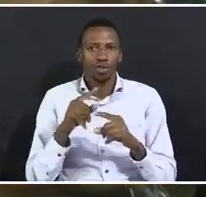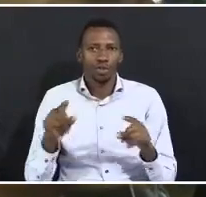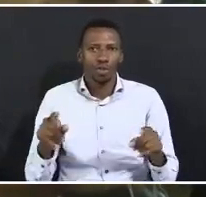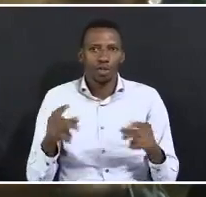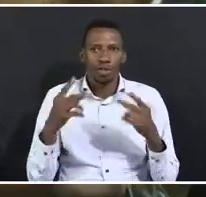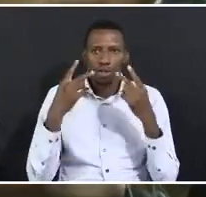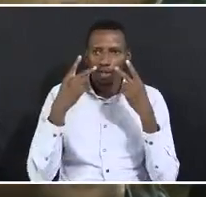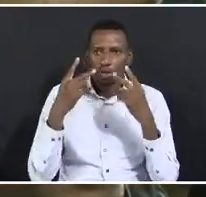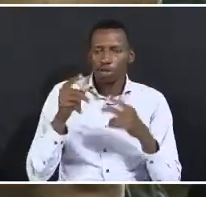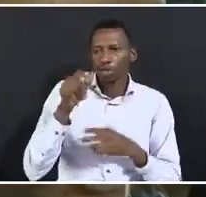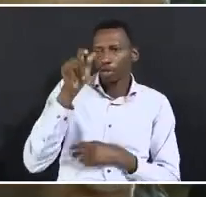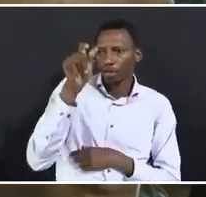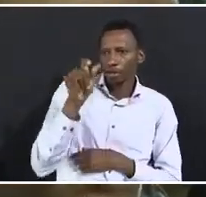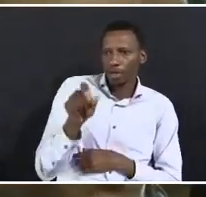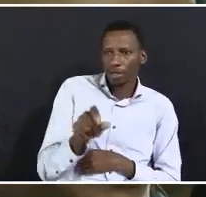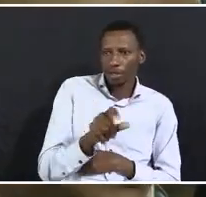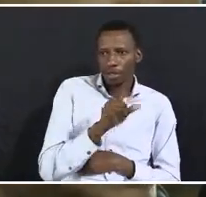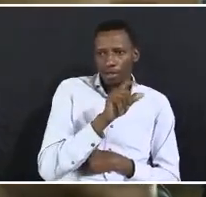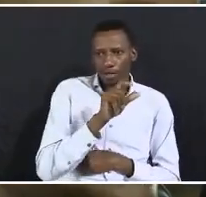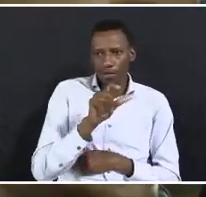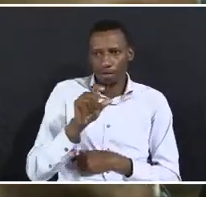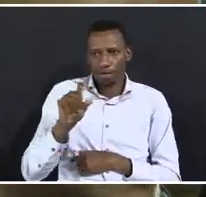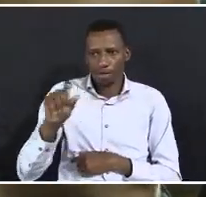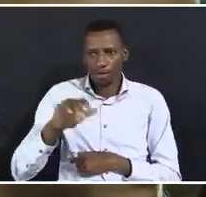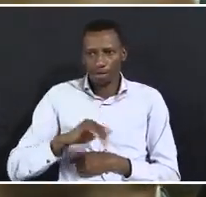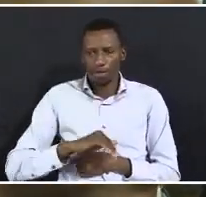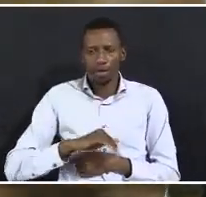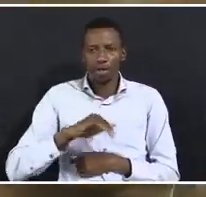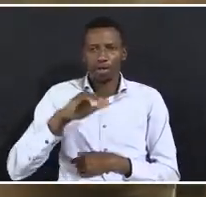yonder on Calvary's,